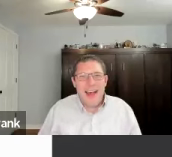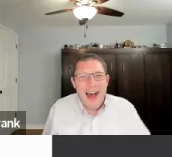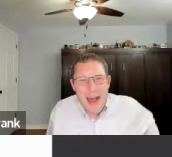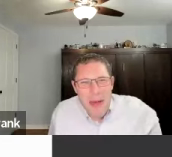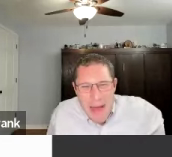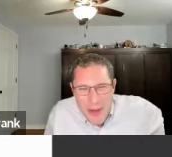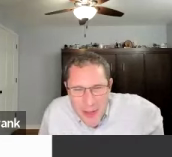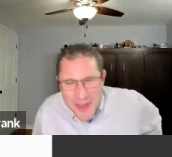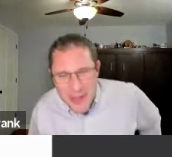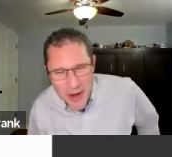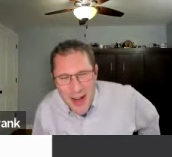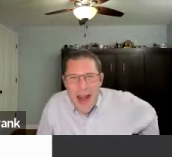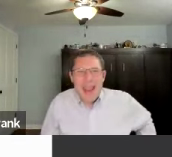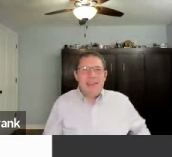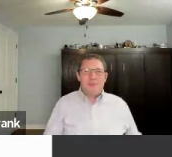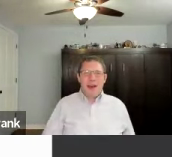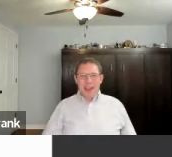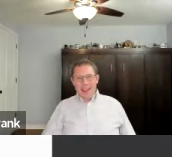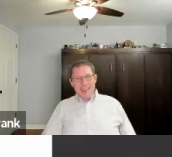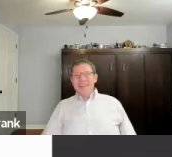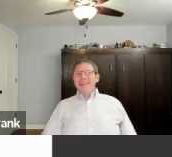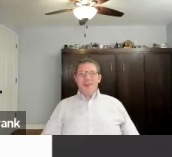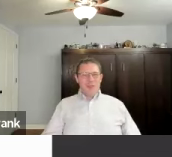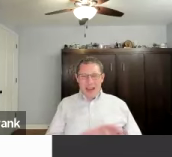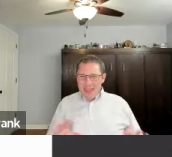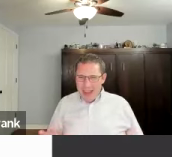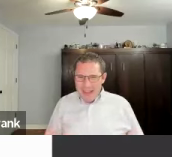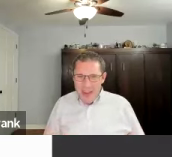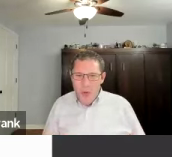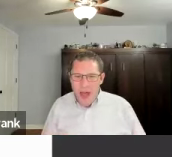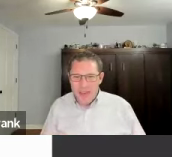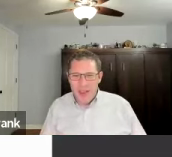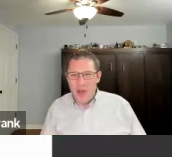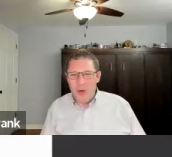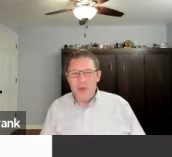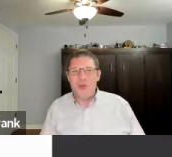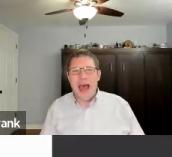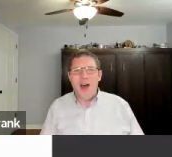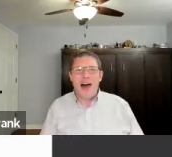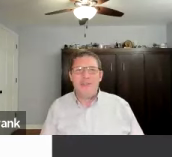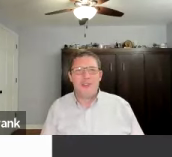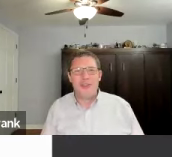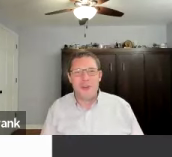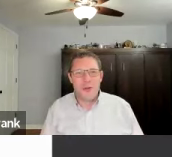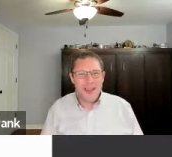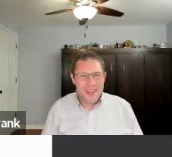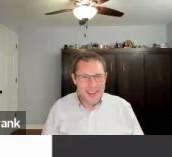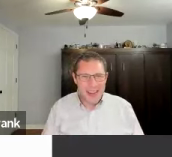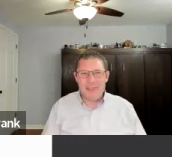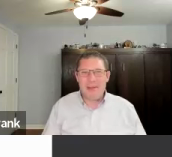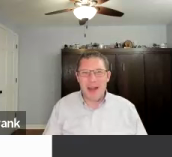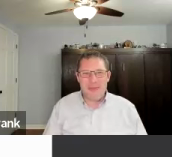you. I'm your constituent, or I gave you money. Those kind of things. You also do not offer